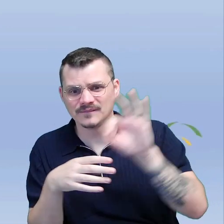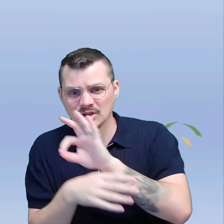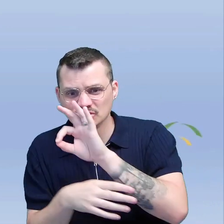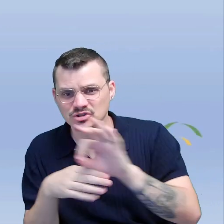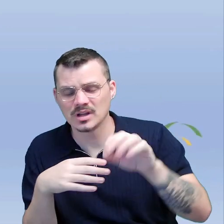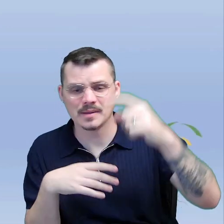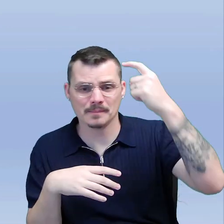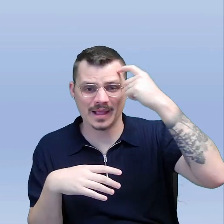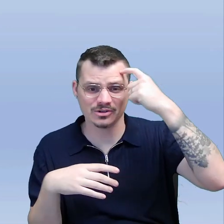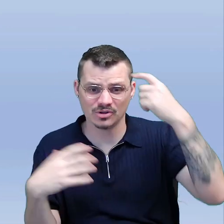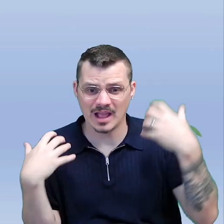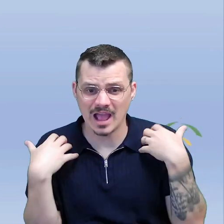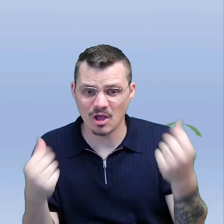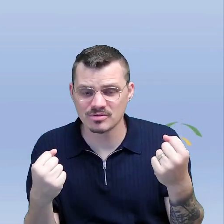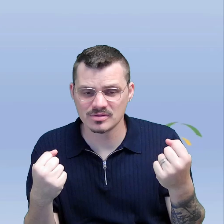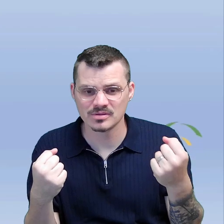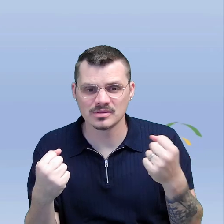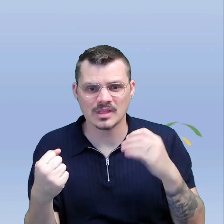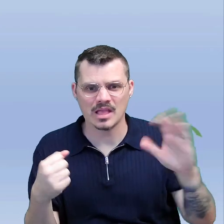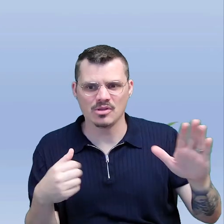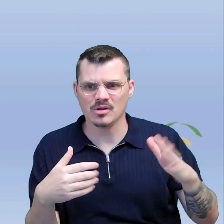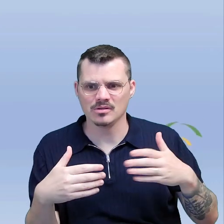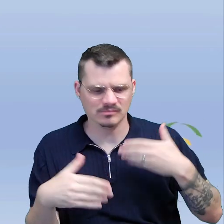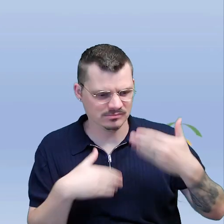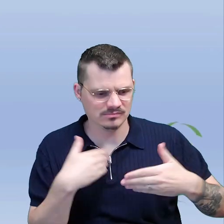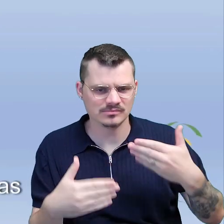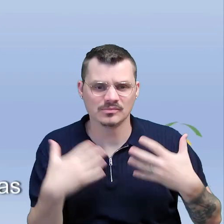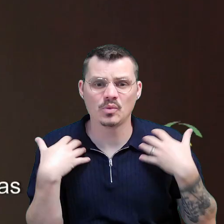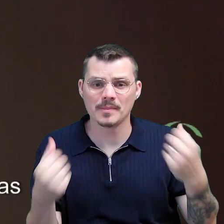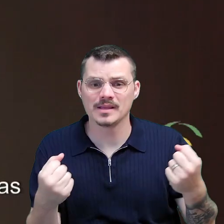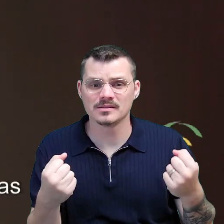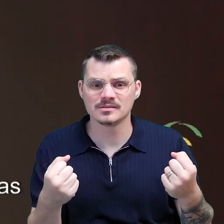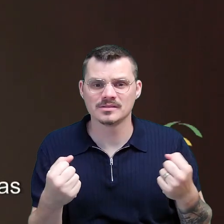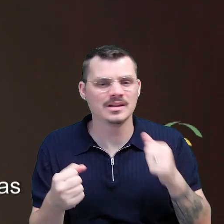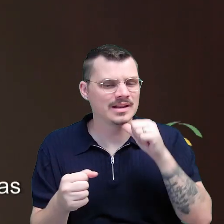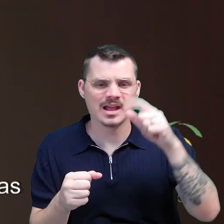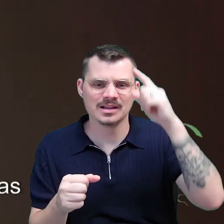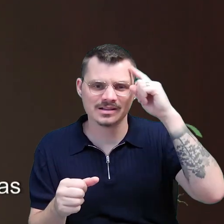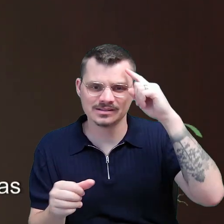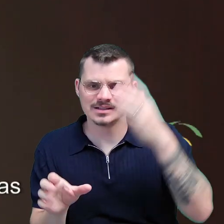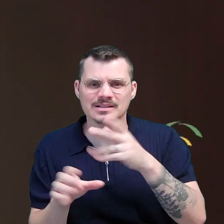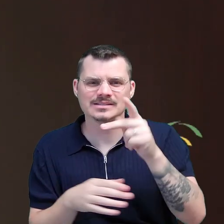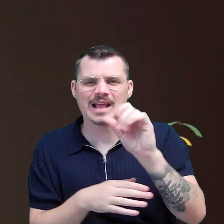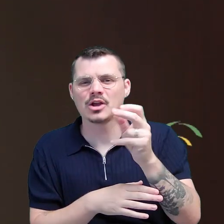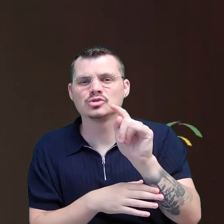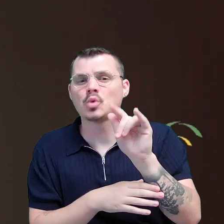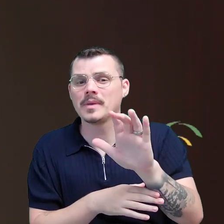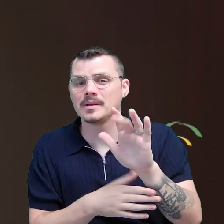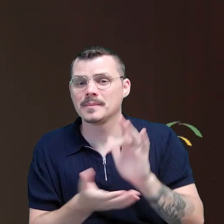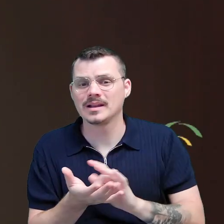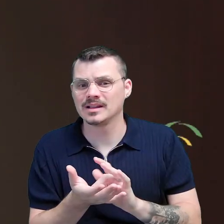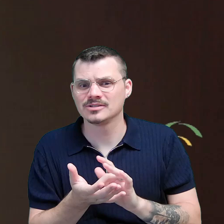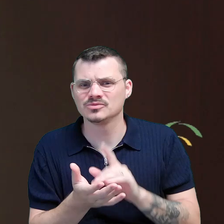health and well-being. And it wasn't psychotropic medicine, it was other